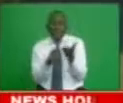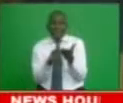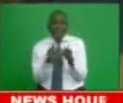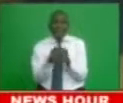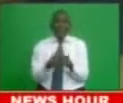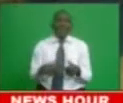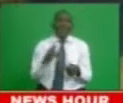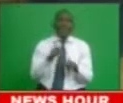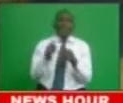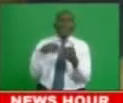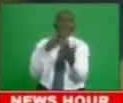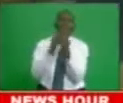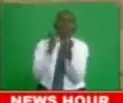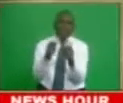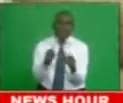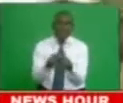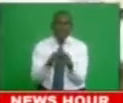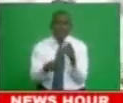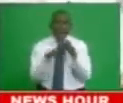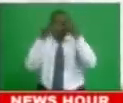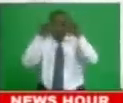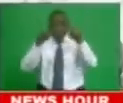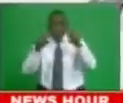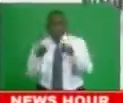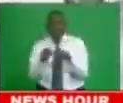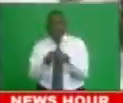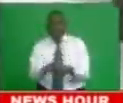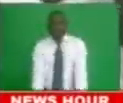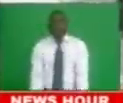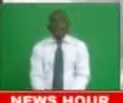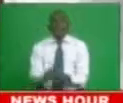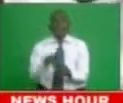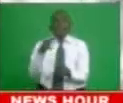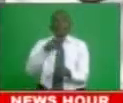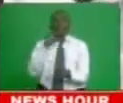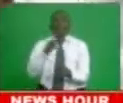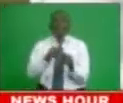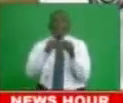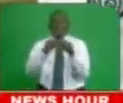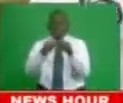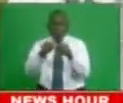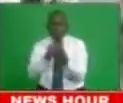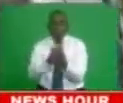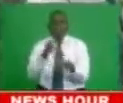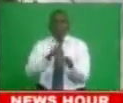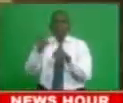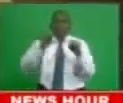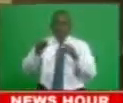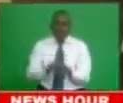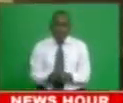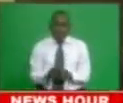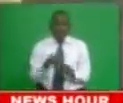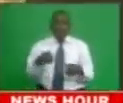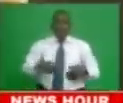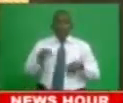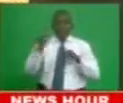for the Lifetime Achievement Award, with Vice President Emisa Arthur up for the Best Contributor to Disability Sports. The Youth